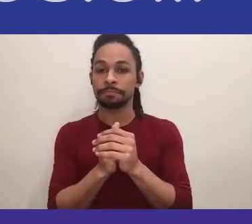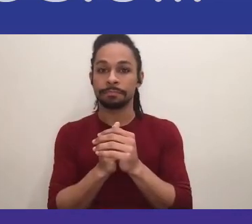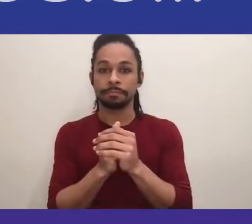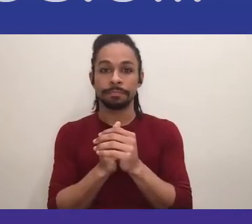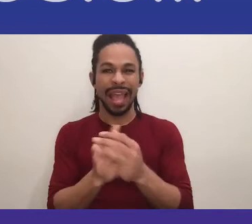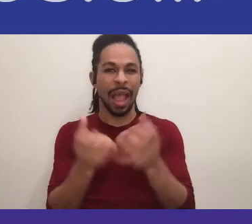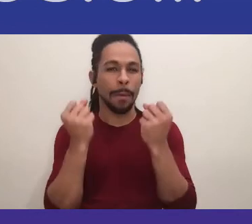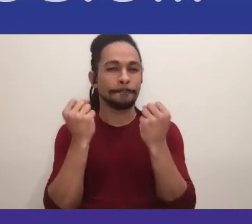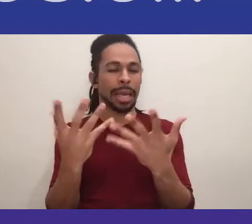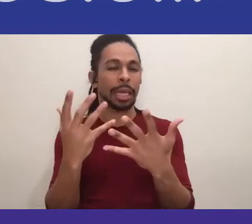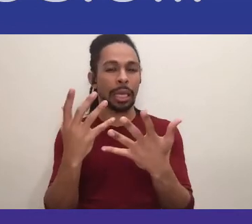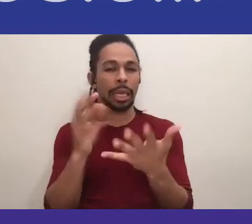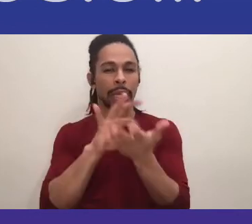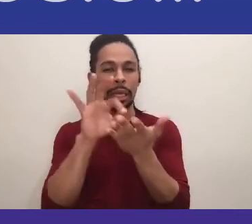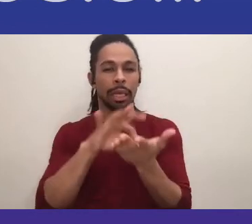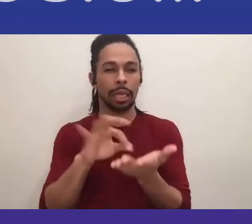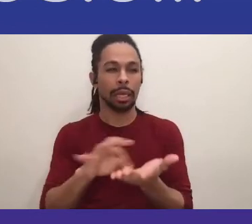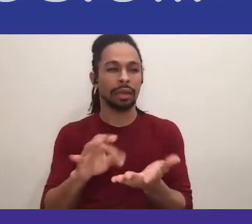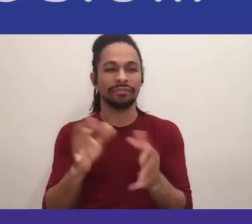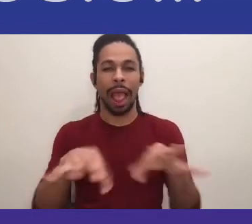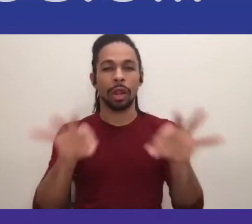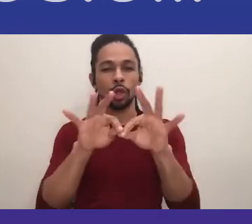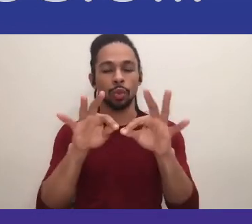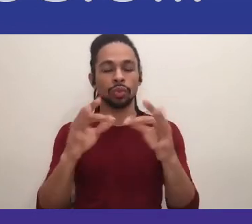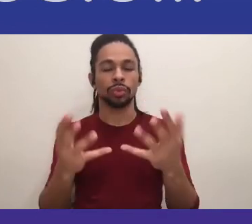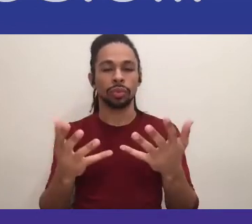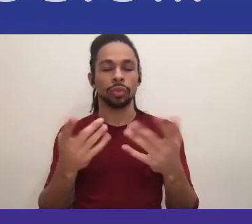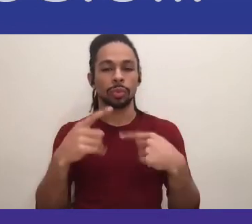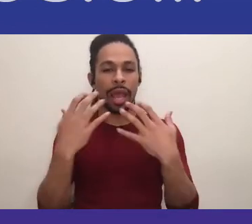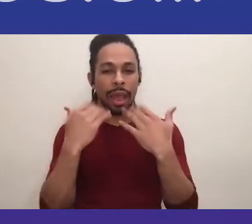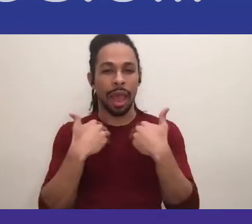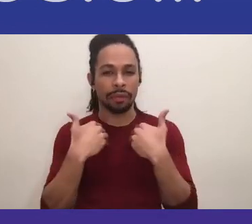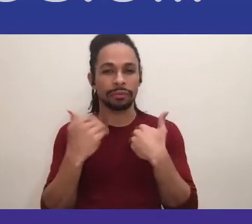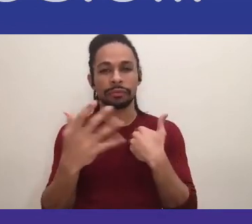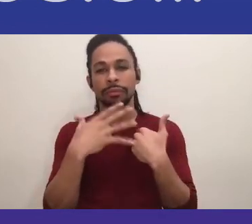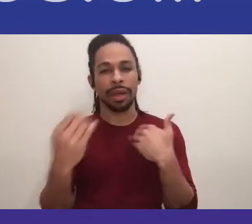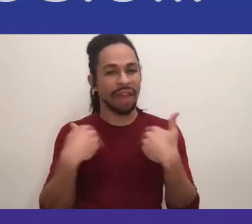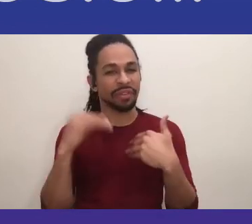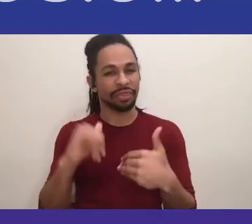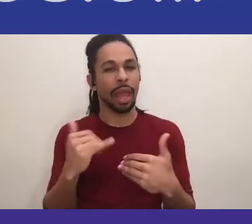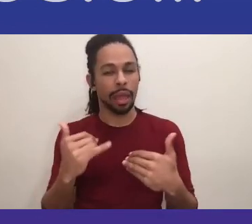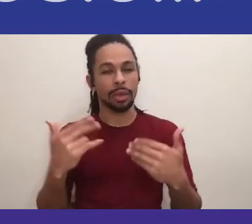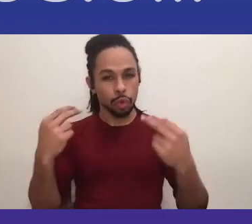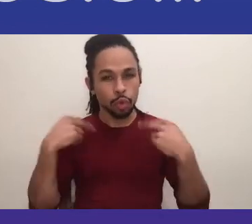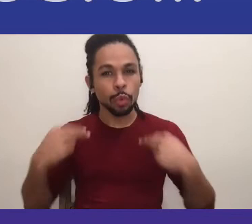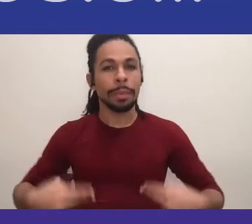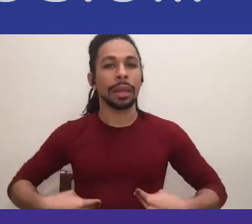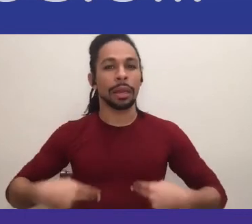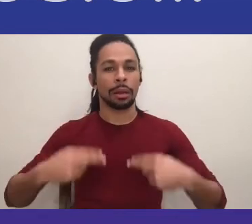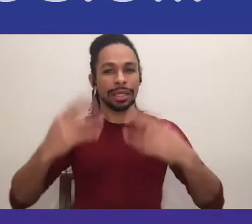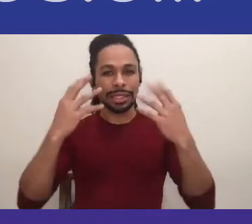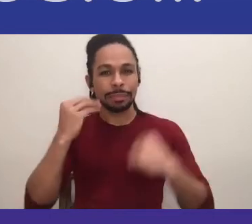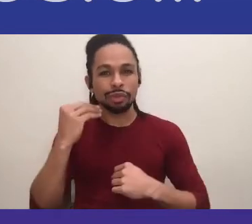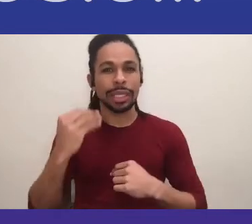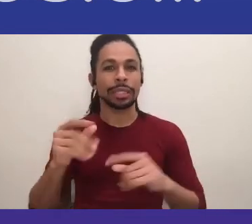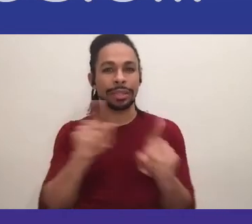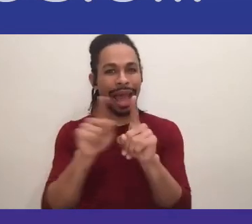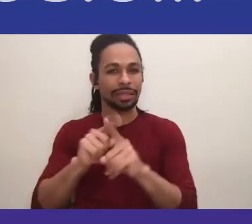quantification values and having the human experience as the goal. You know,